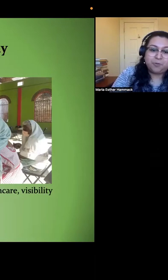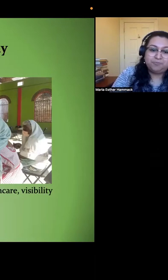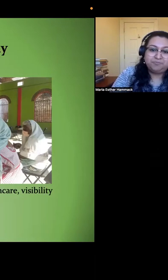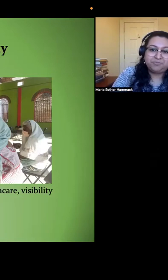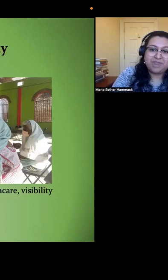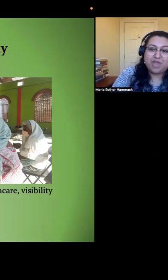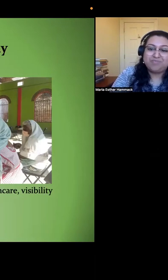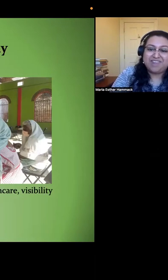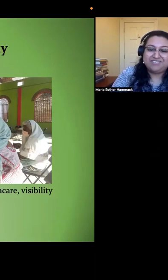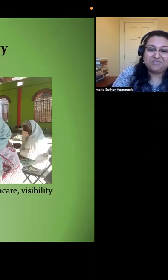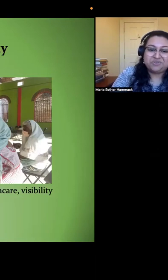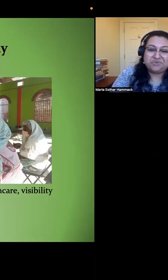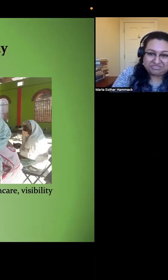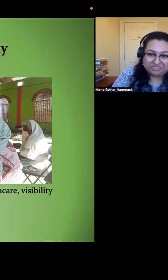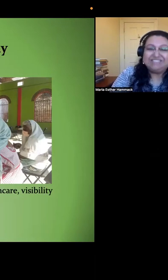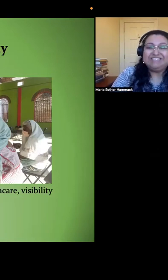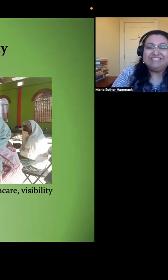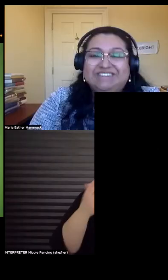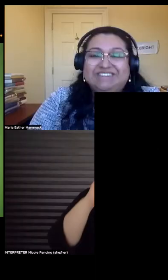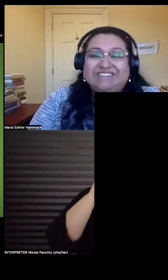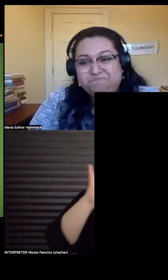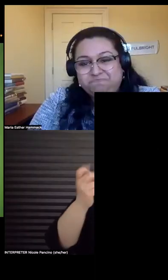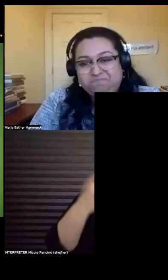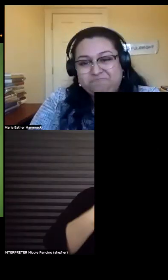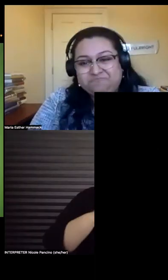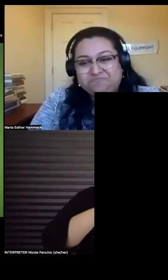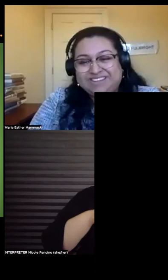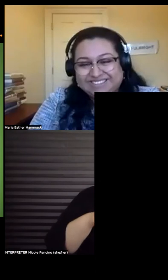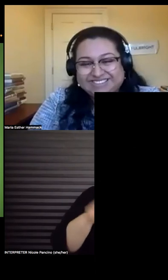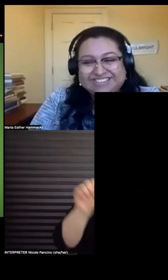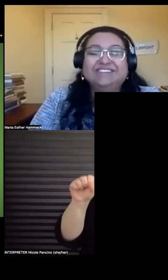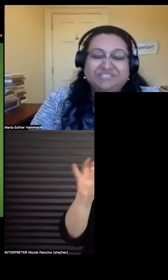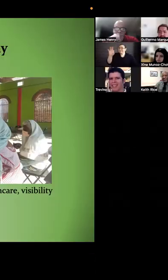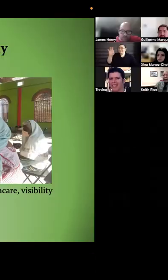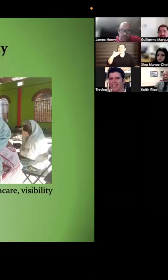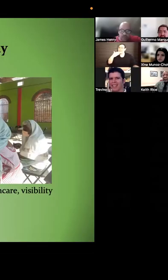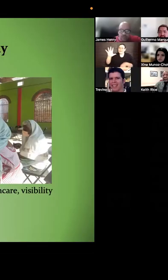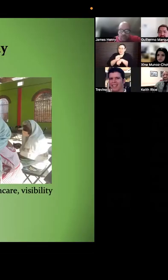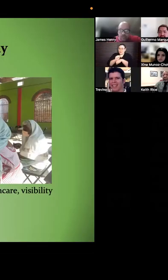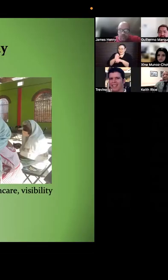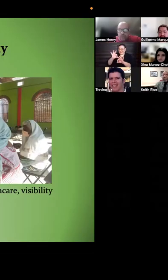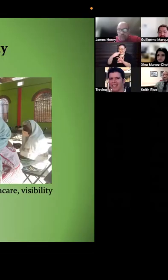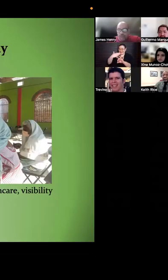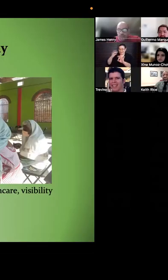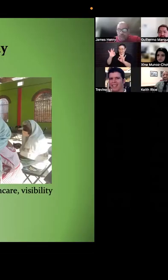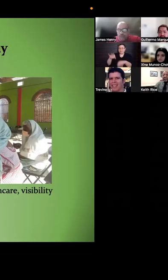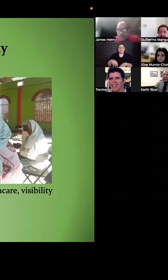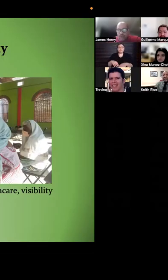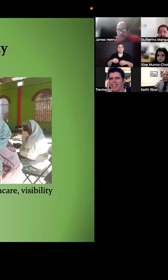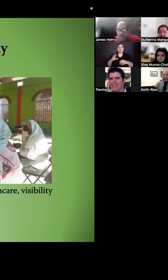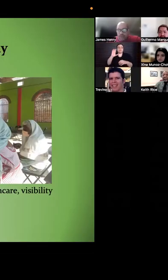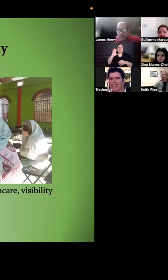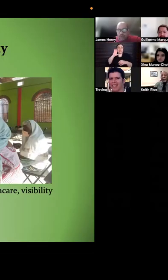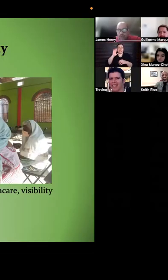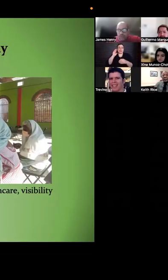So, and I hope that answered your question. Absolutely. Thank you for your work. So I know we're supposed to